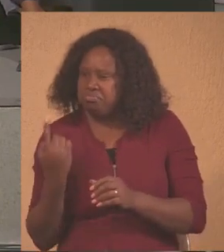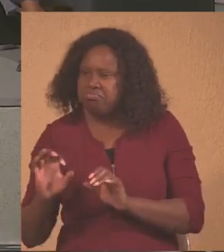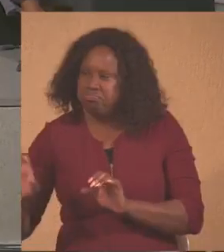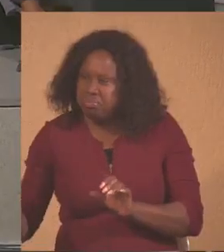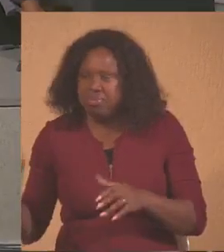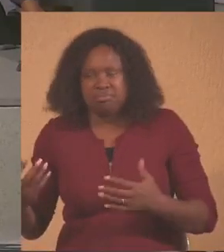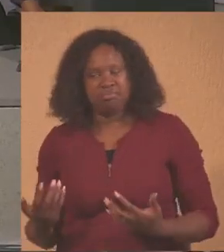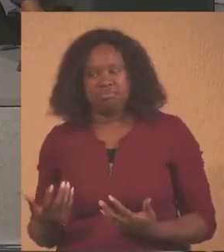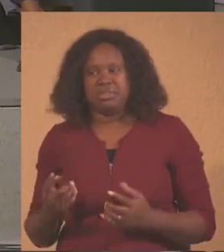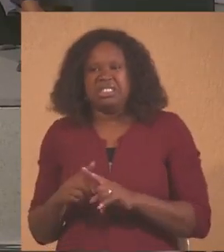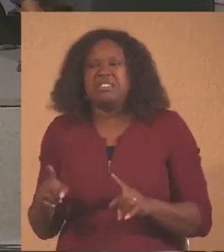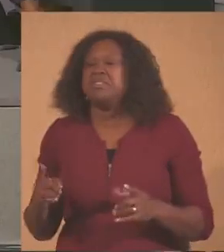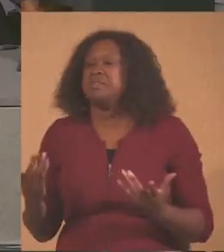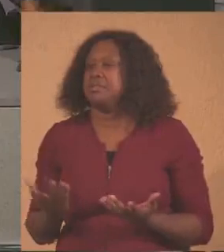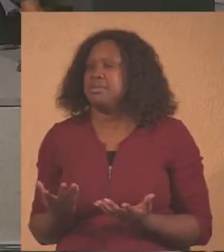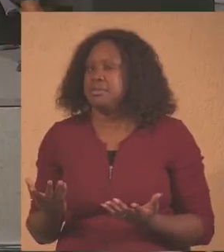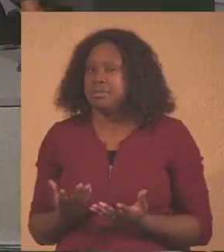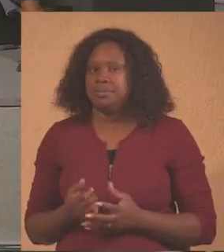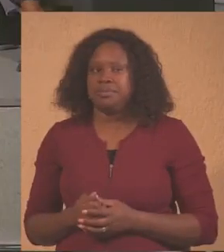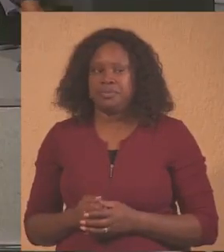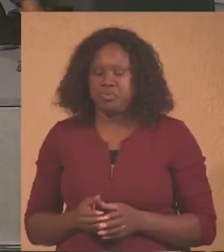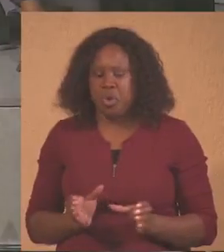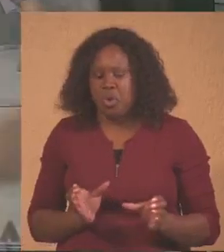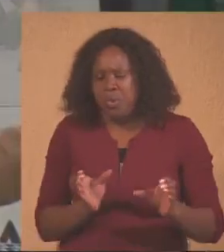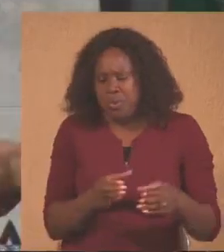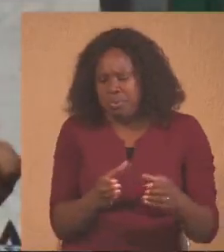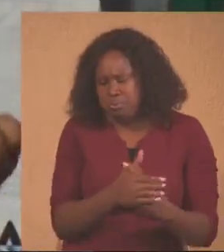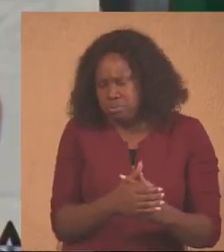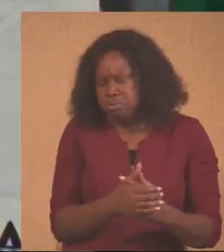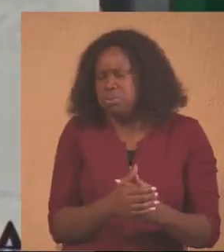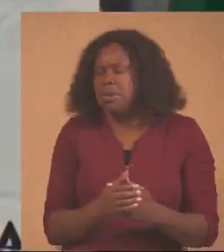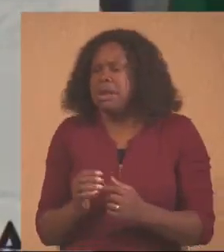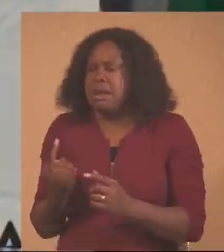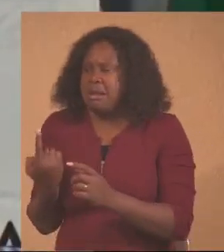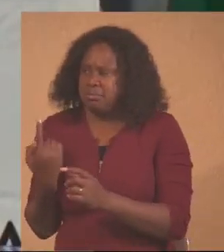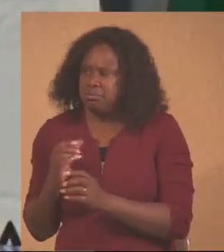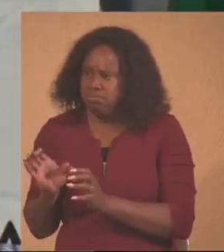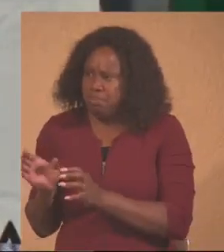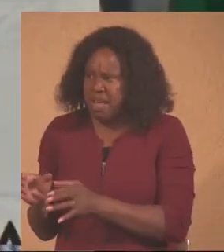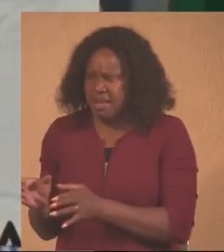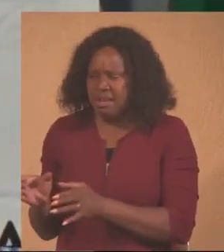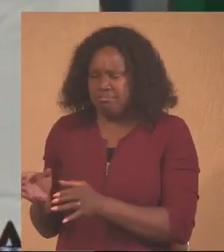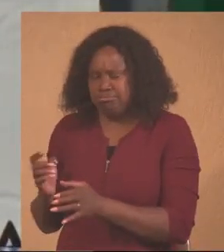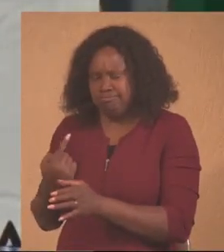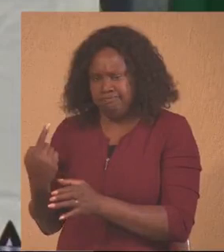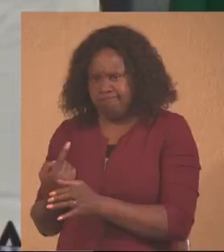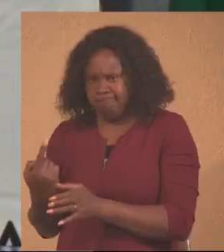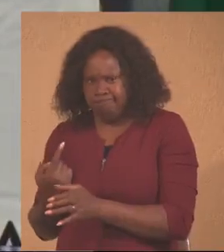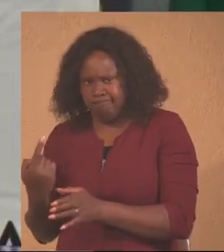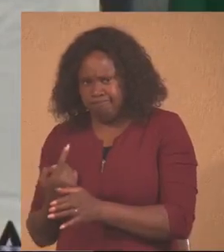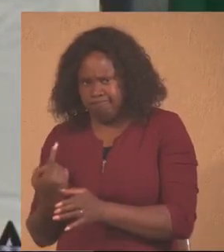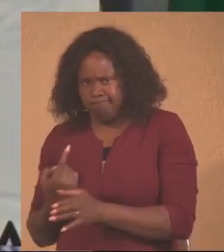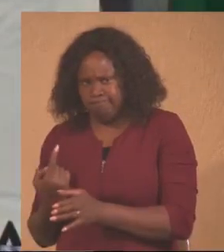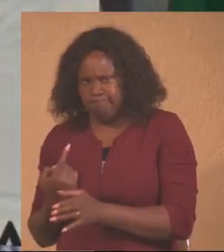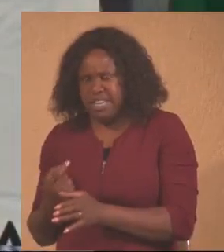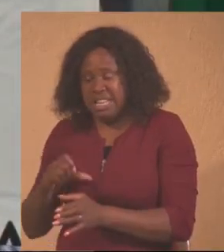it comes to quarantine and isolation, as mentioned earlier, isolation is for a